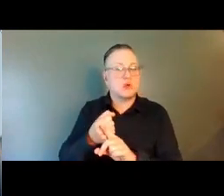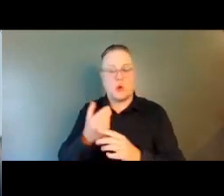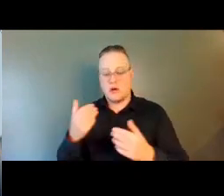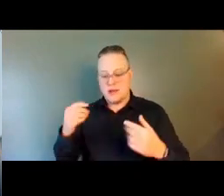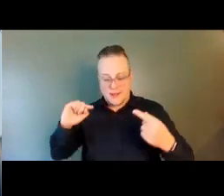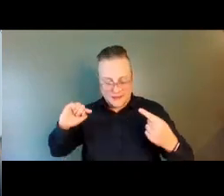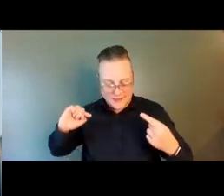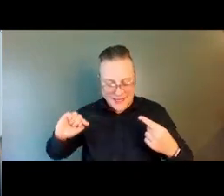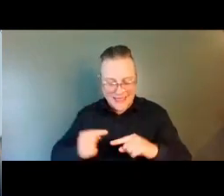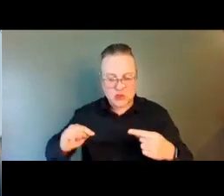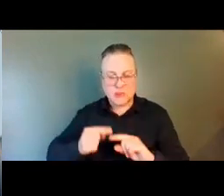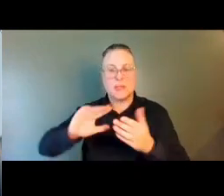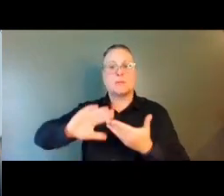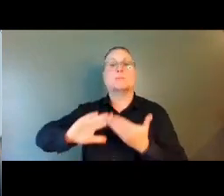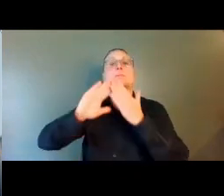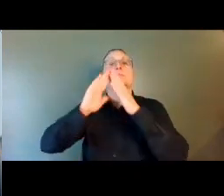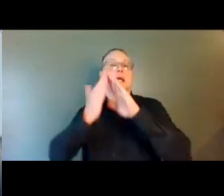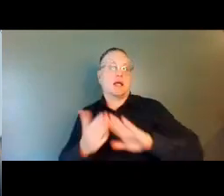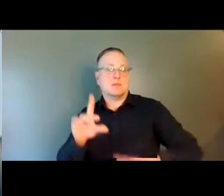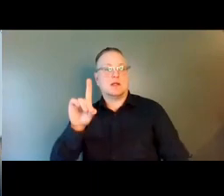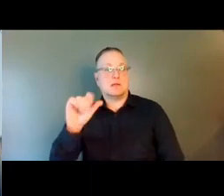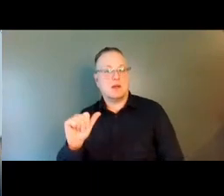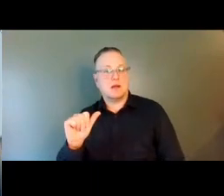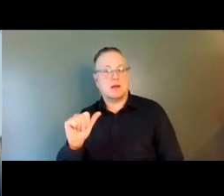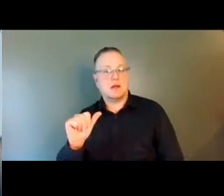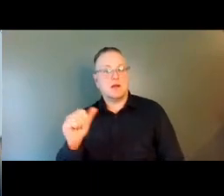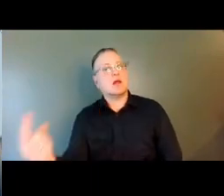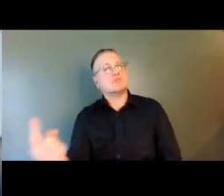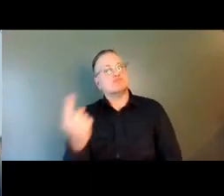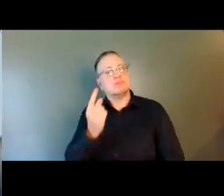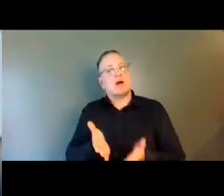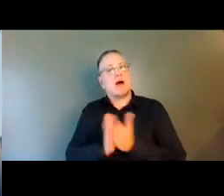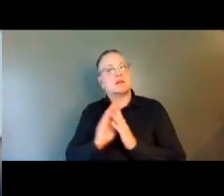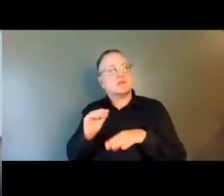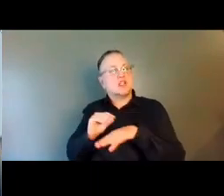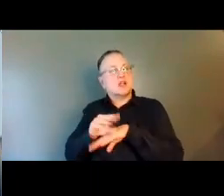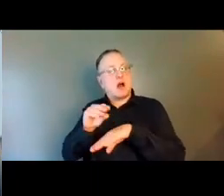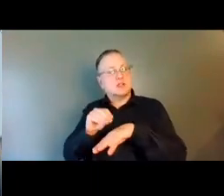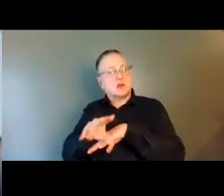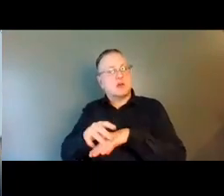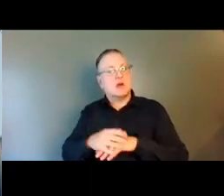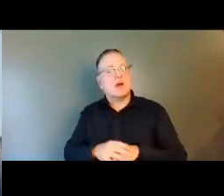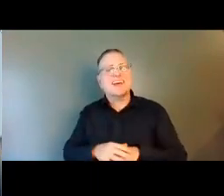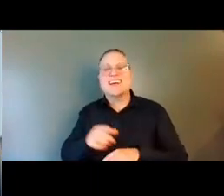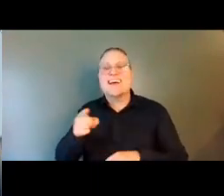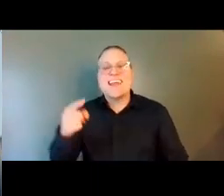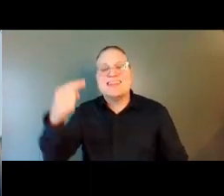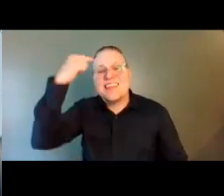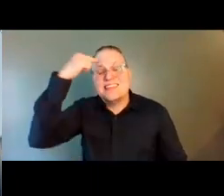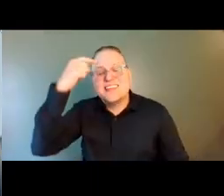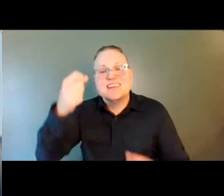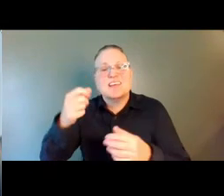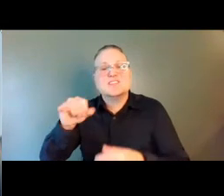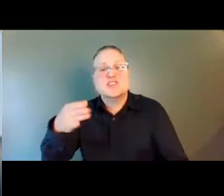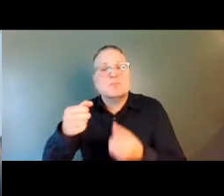disability. They come to me for consult and they think they're going to lose their job because of